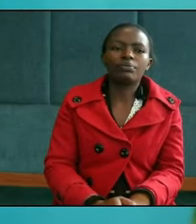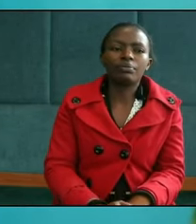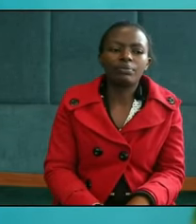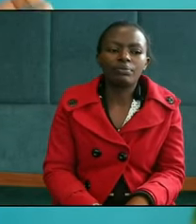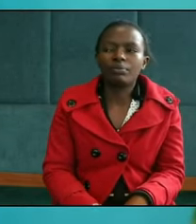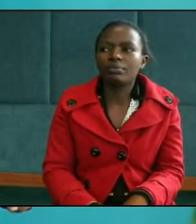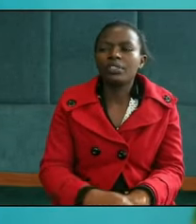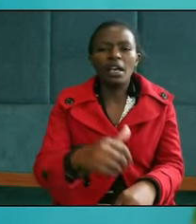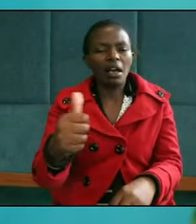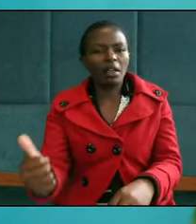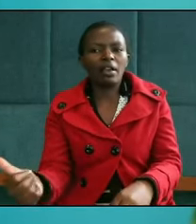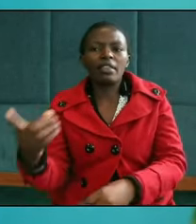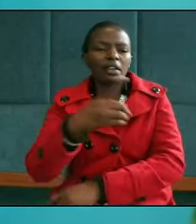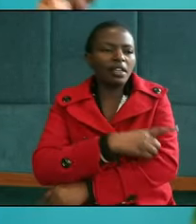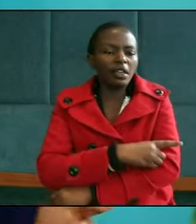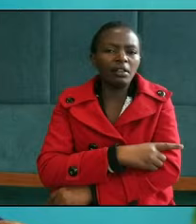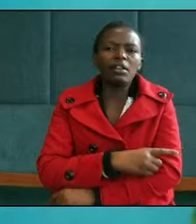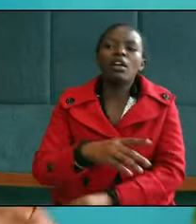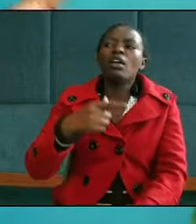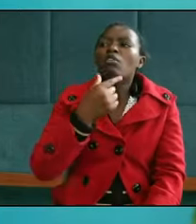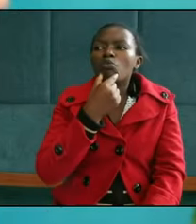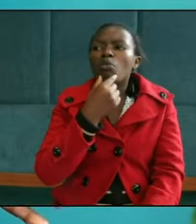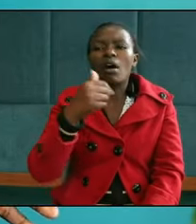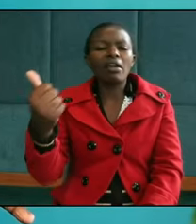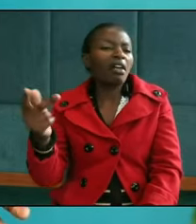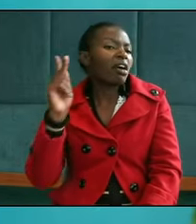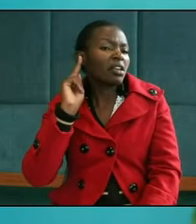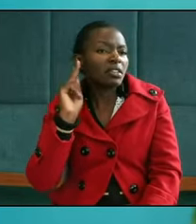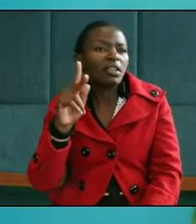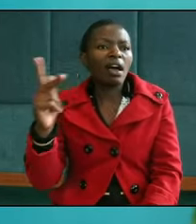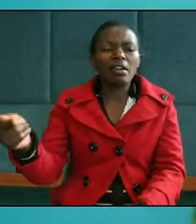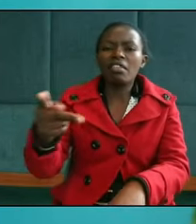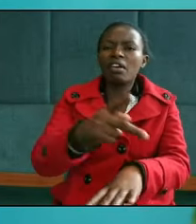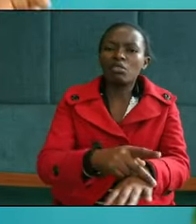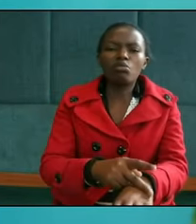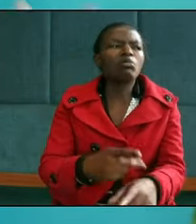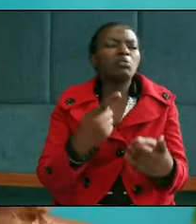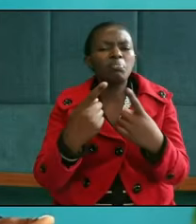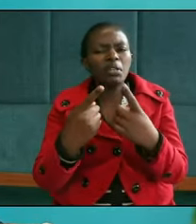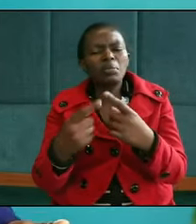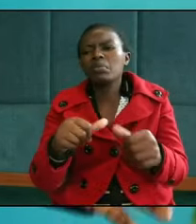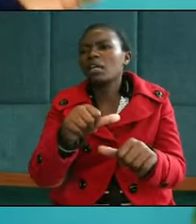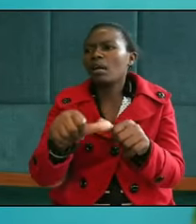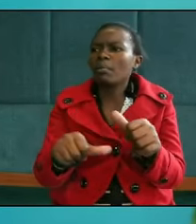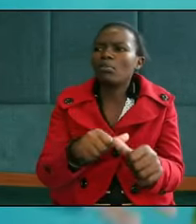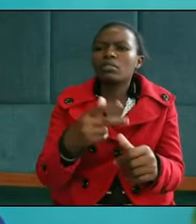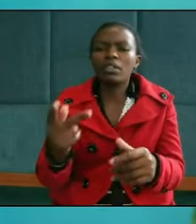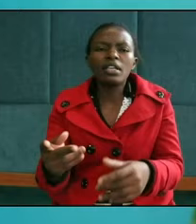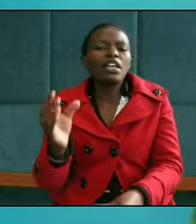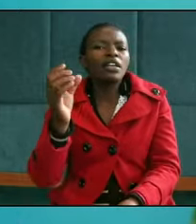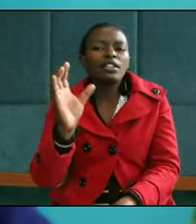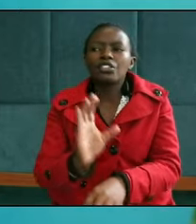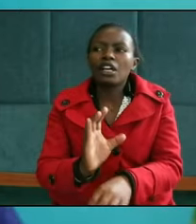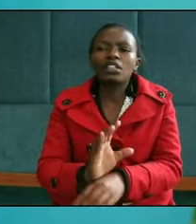Nandi. Another day is a Jalua, another day is a Kamba, another day is Kisii, another day is Kikui. In politics, they are the number